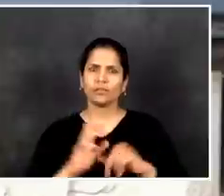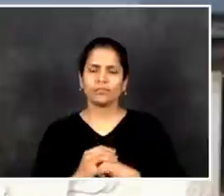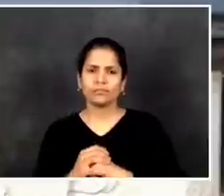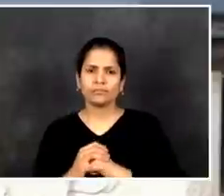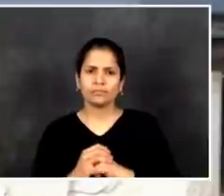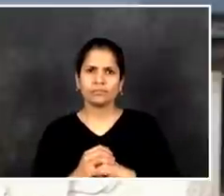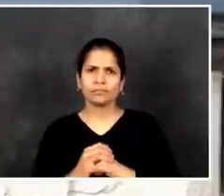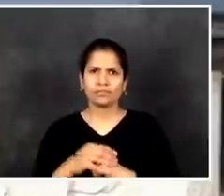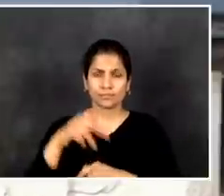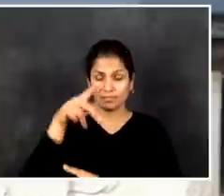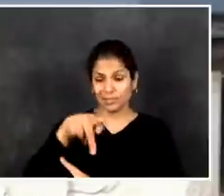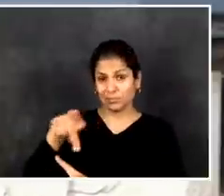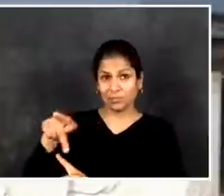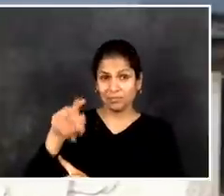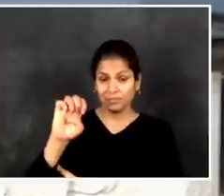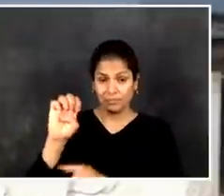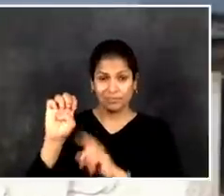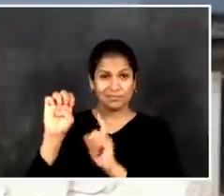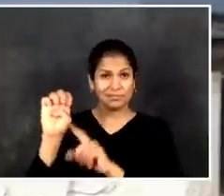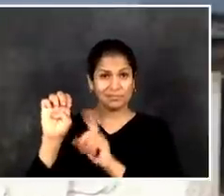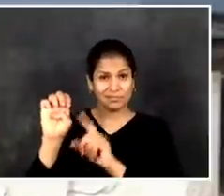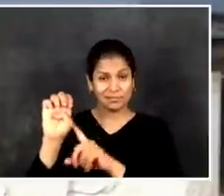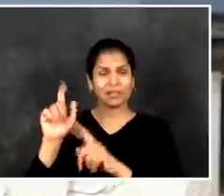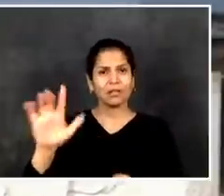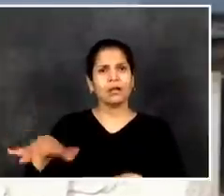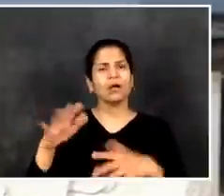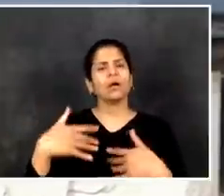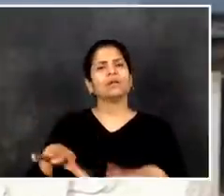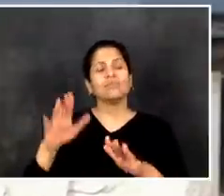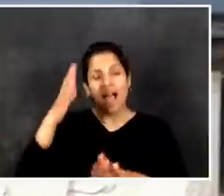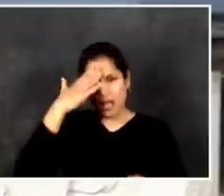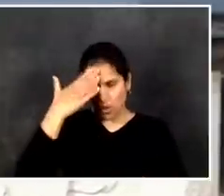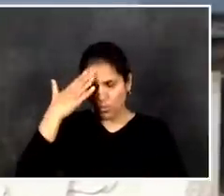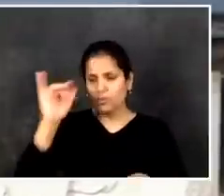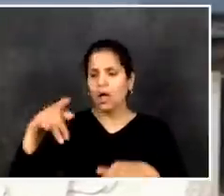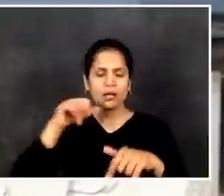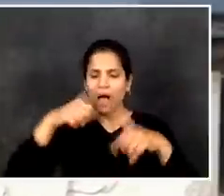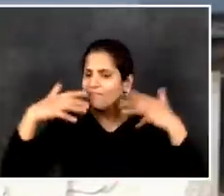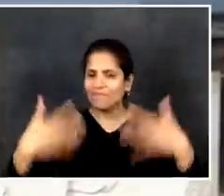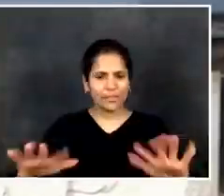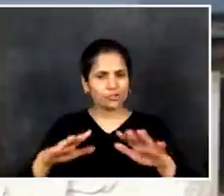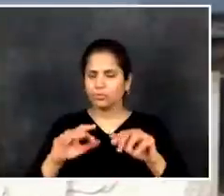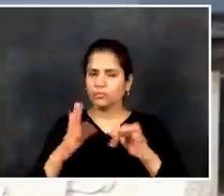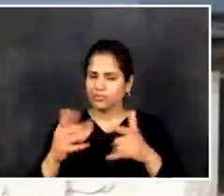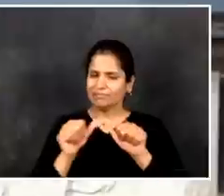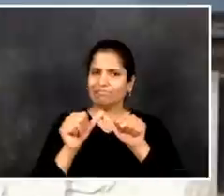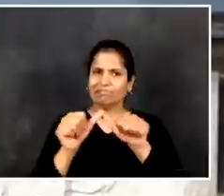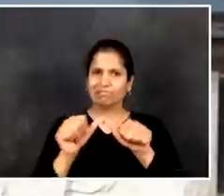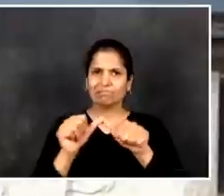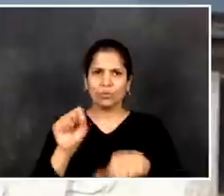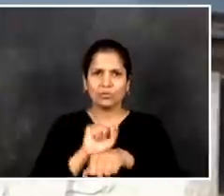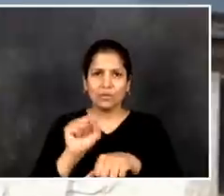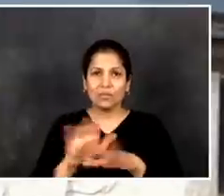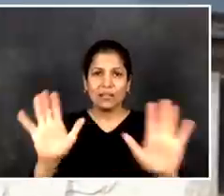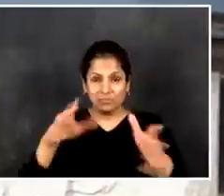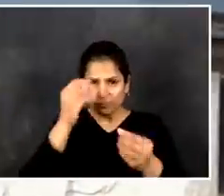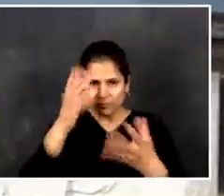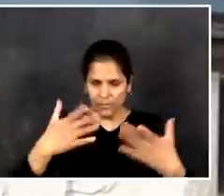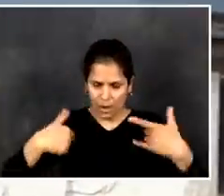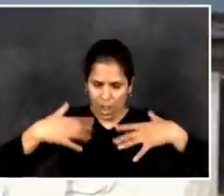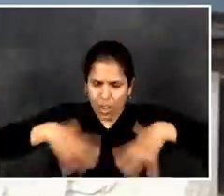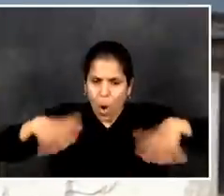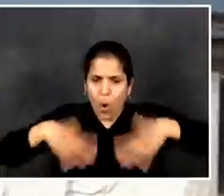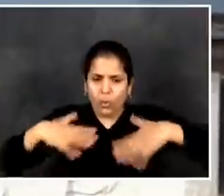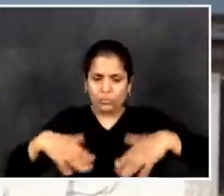far from out of the woods. We don't have enough strategic gowns to get to the end of the week. So we're going to have a really substantial supply